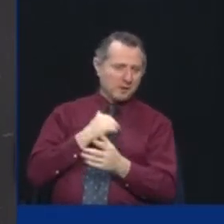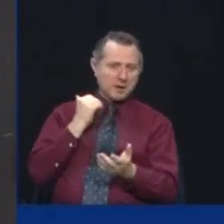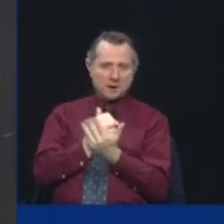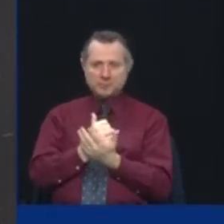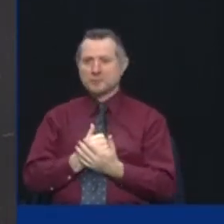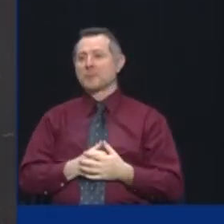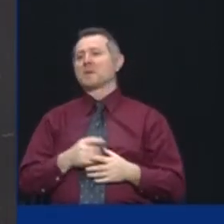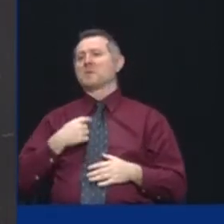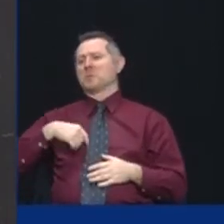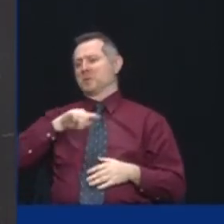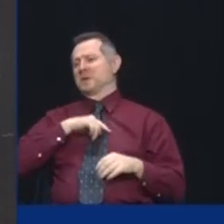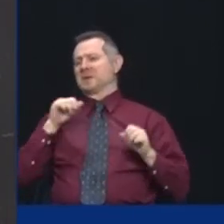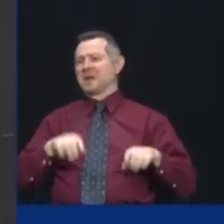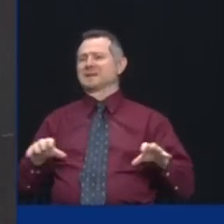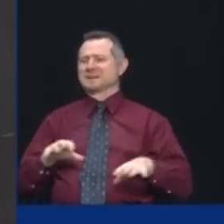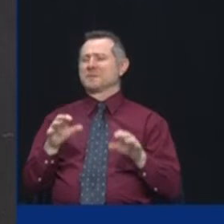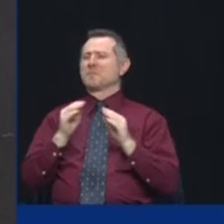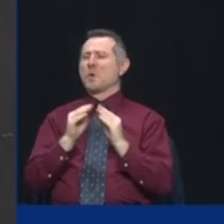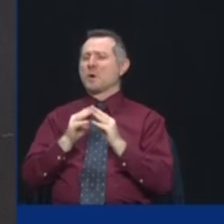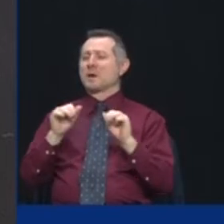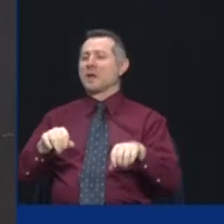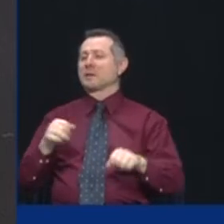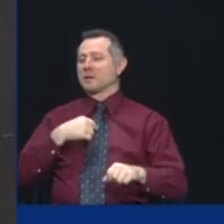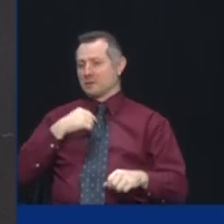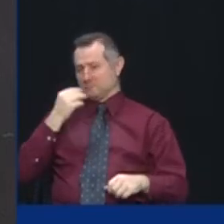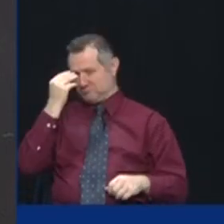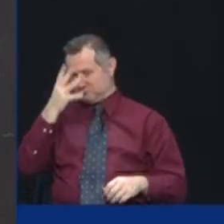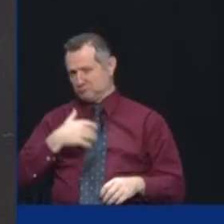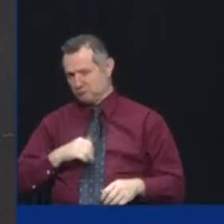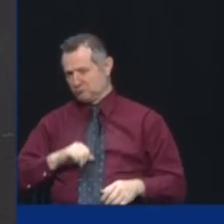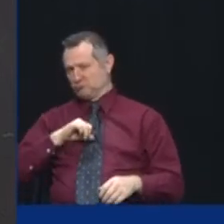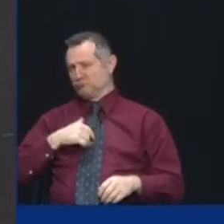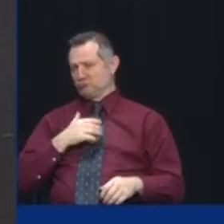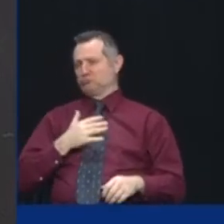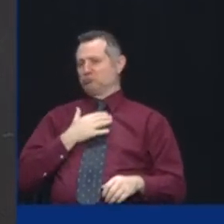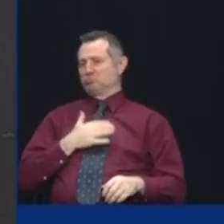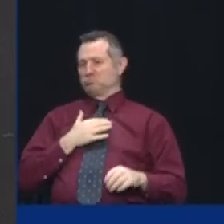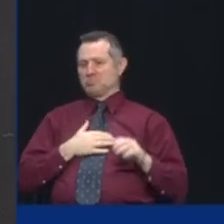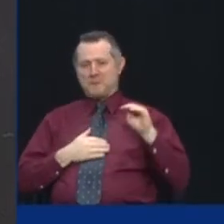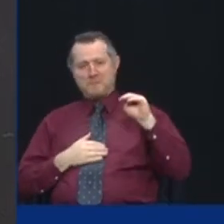with you know, the efforts that all of baseball has made.